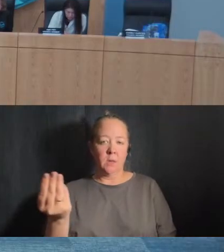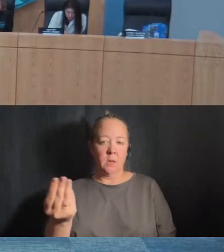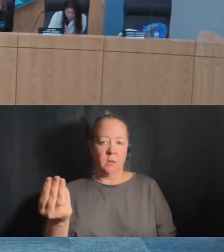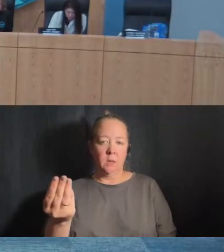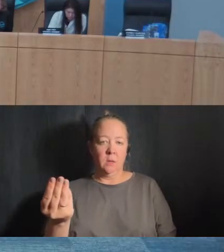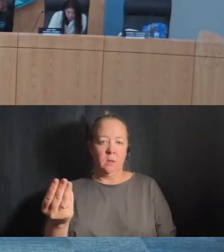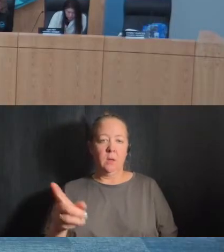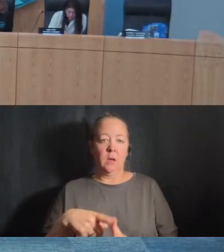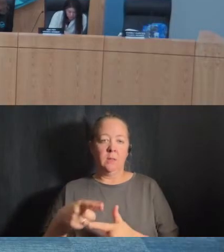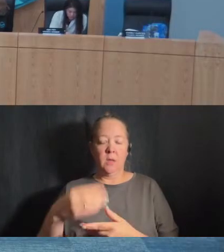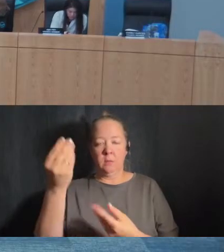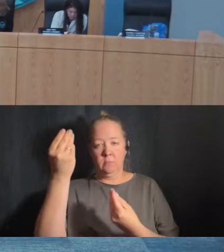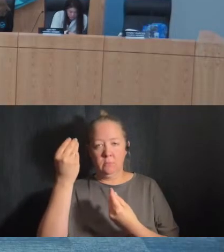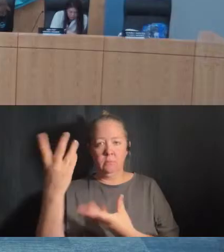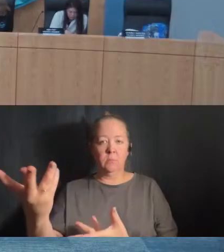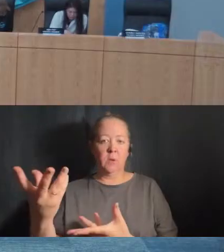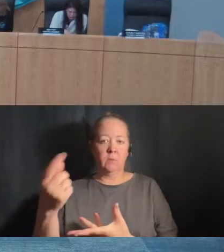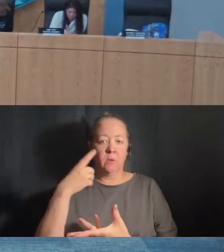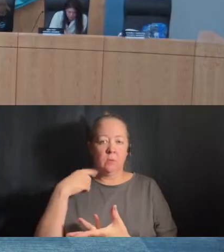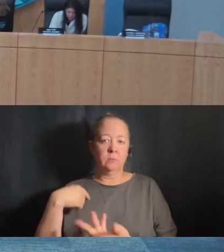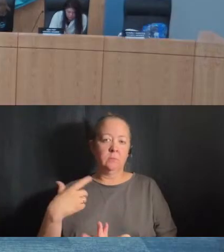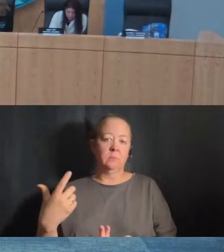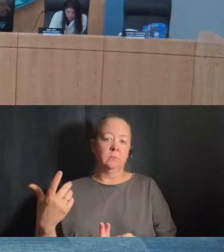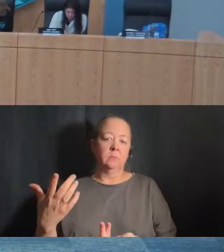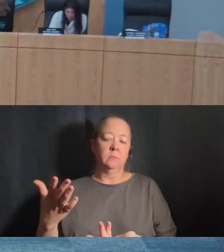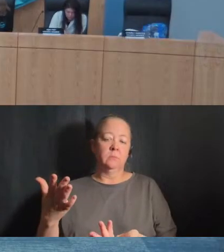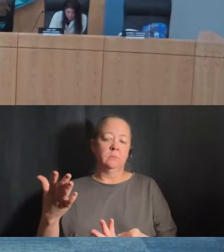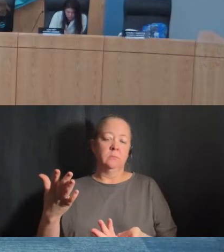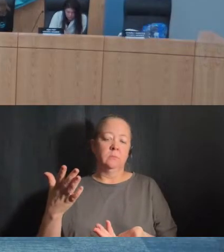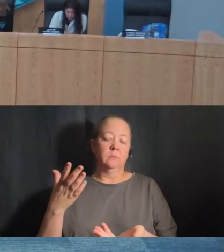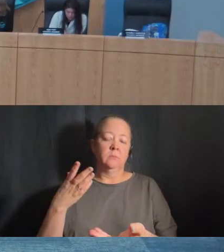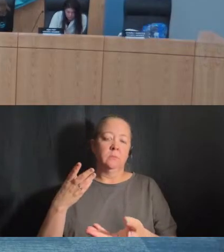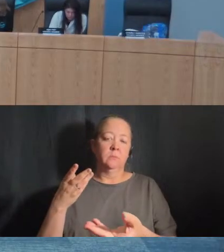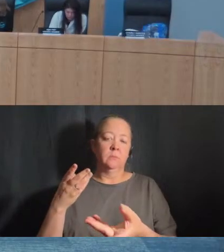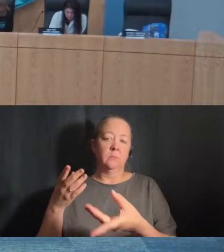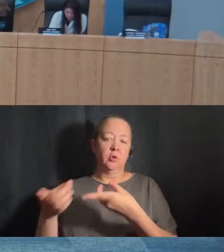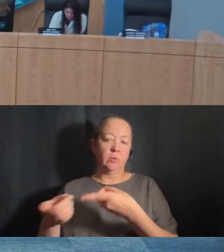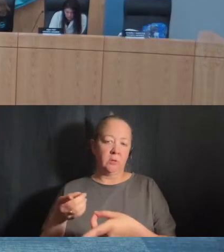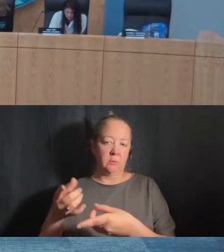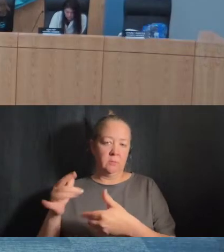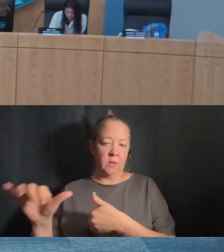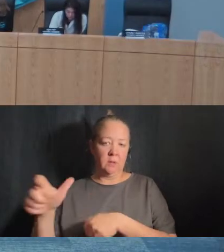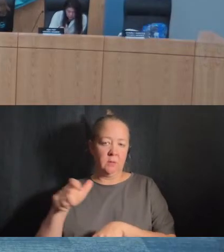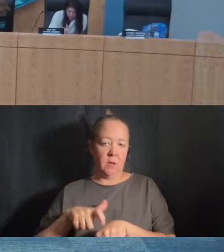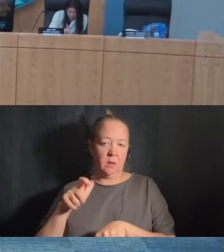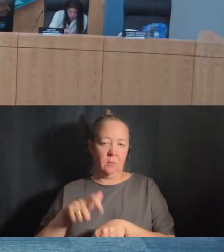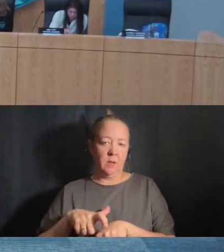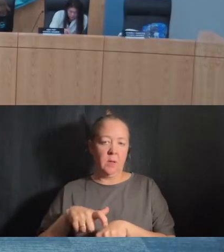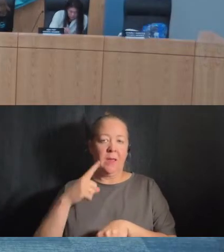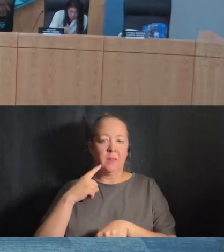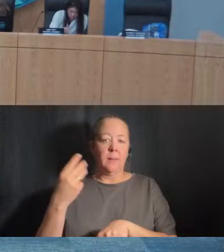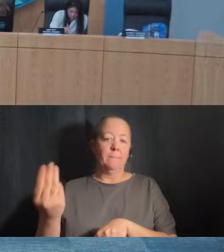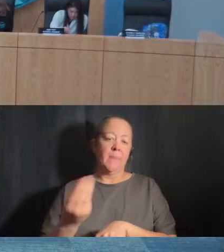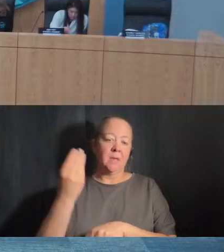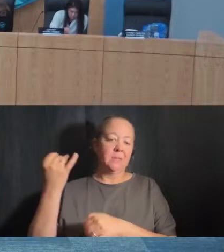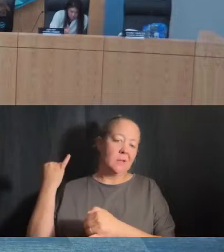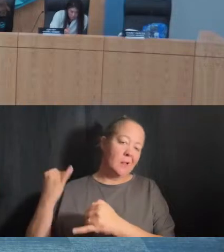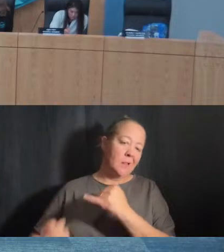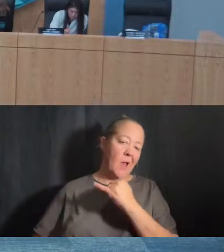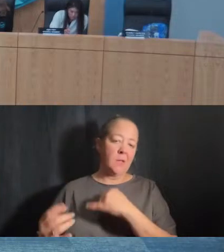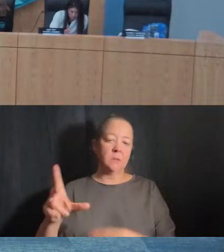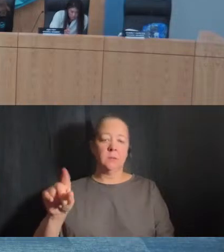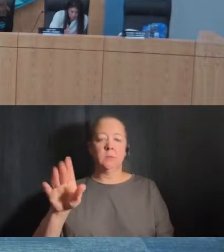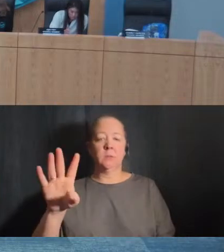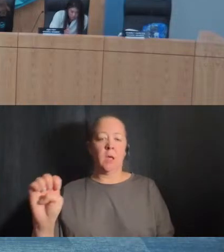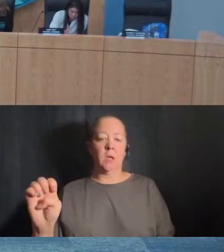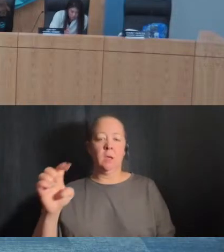direction at that time. I think Monday's the drop dead date, again, for the first reader. And we can have any conversation as detailed or not